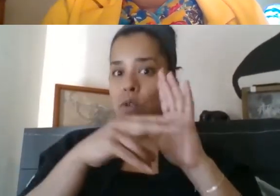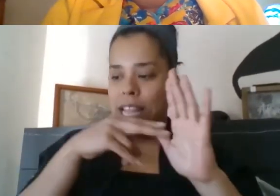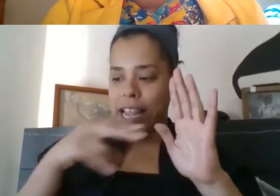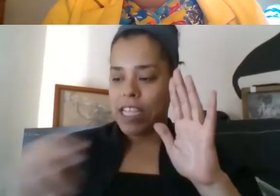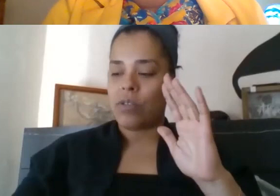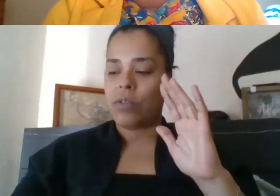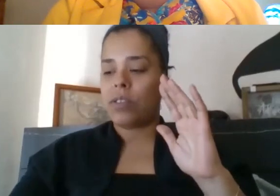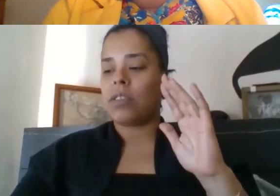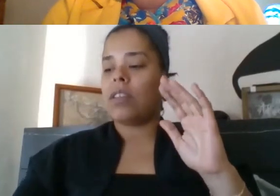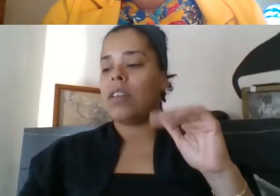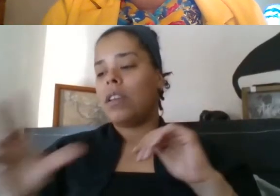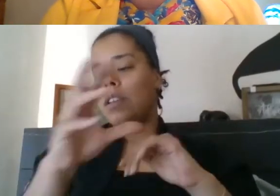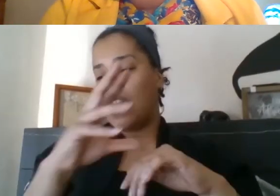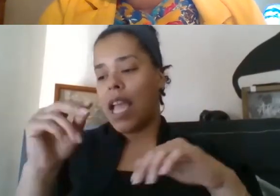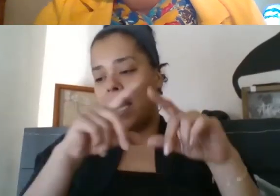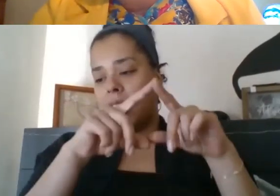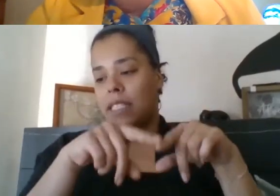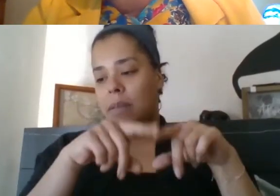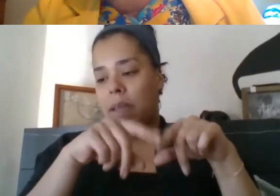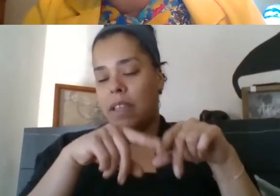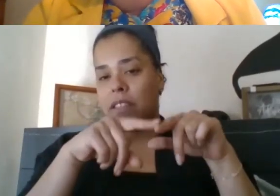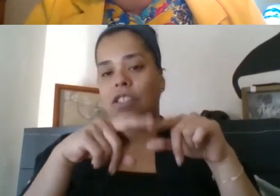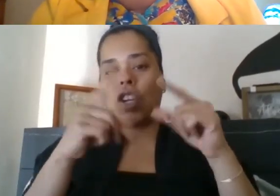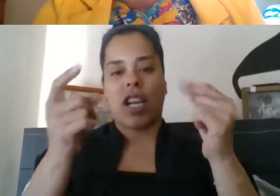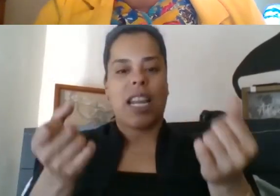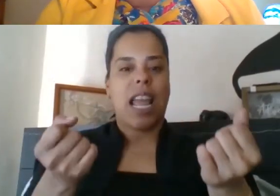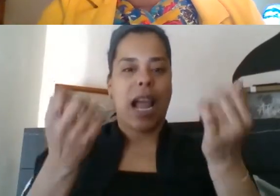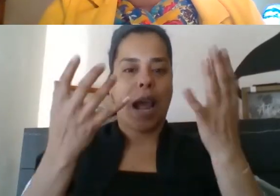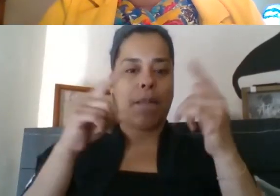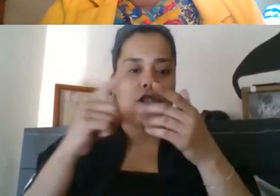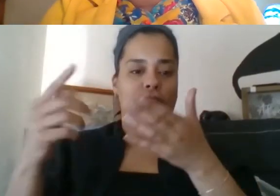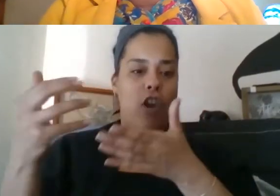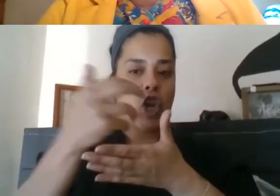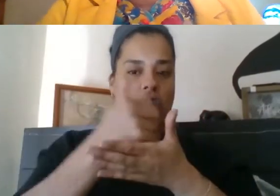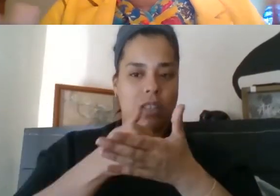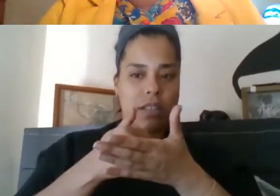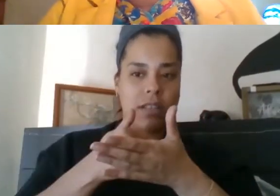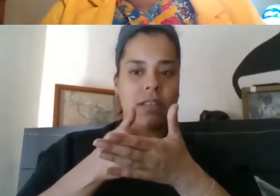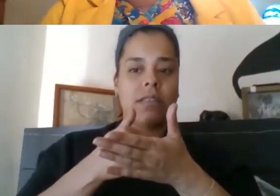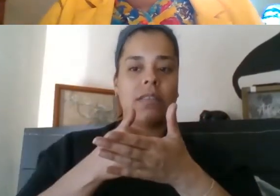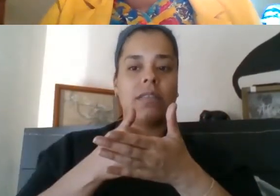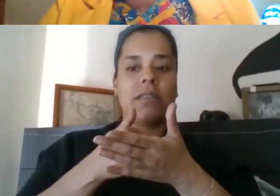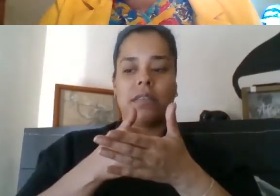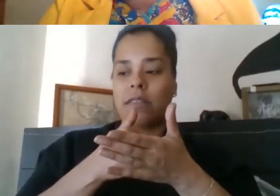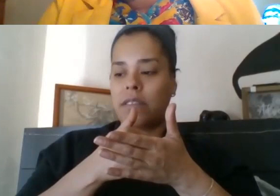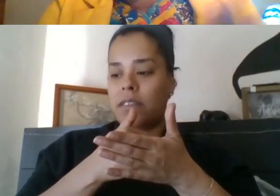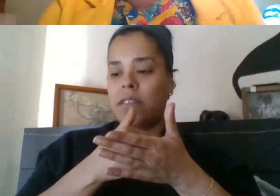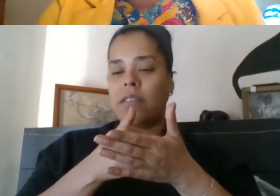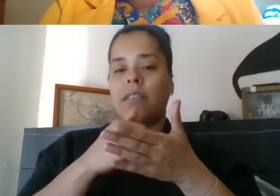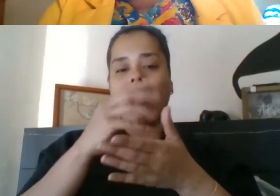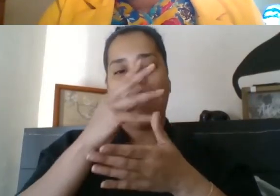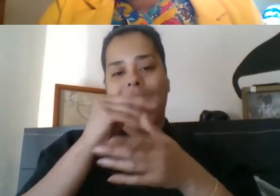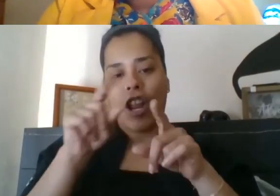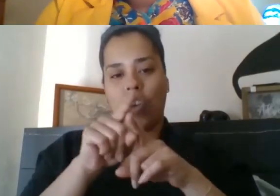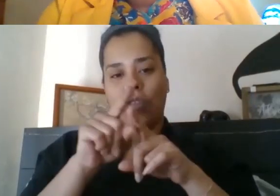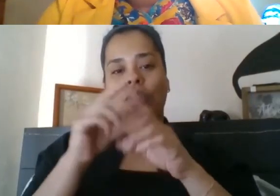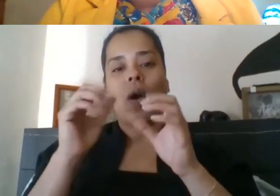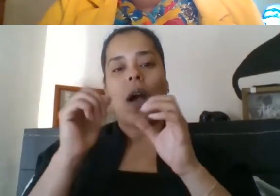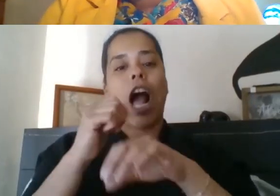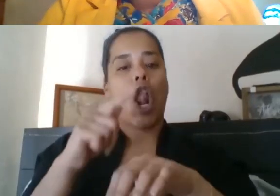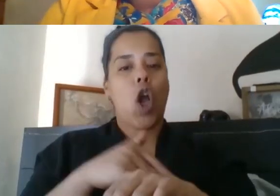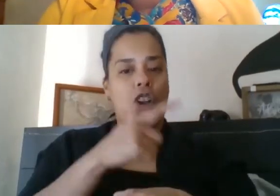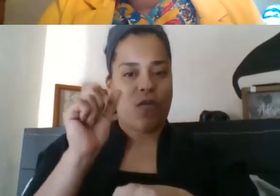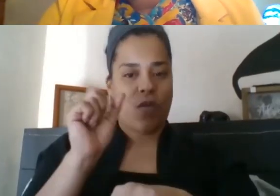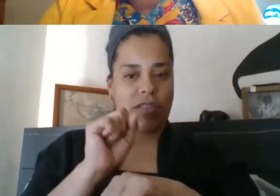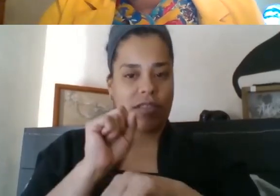it also depends on how much you've earned, and also how long you how long you worked.